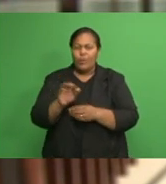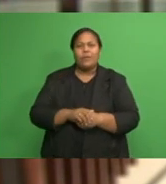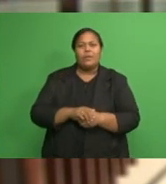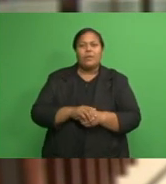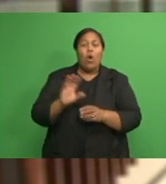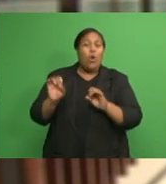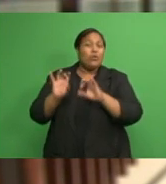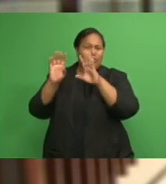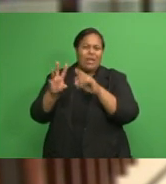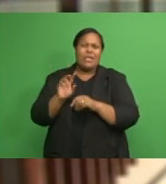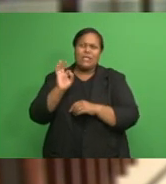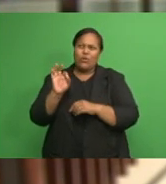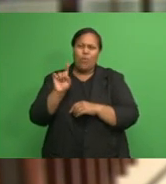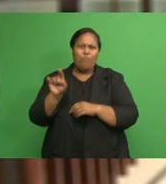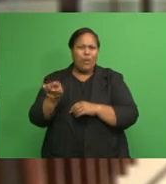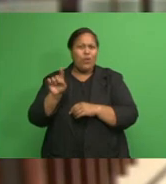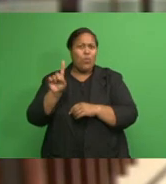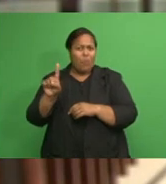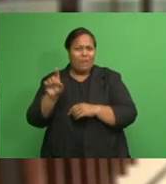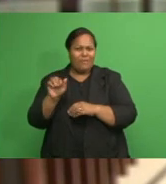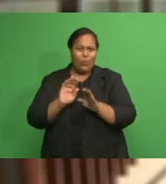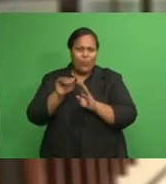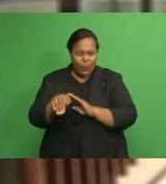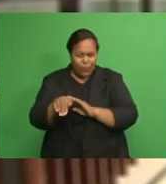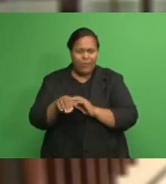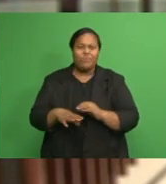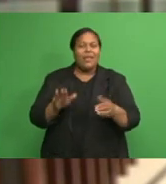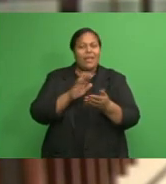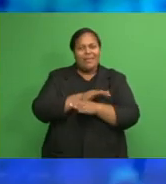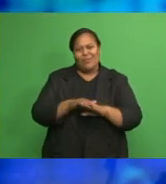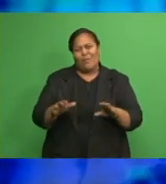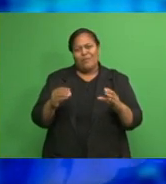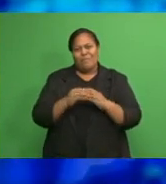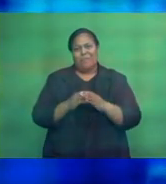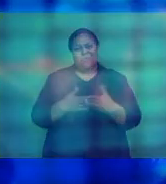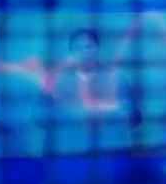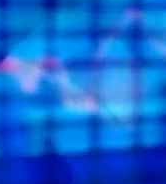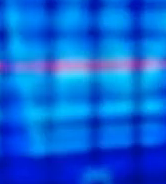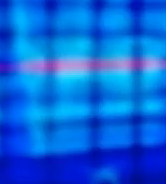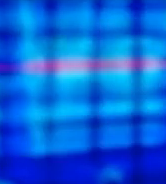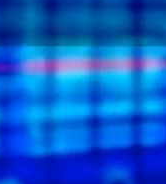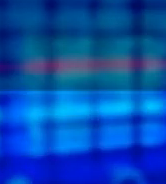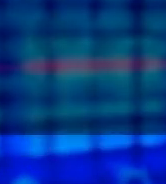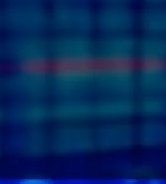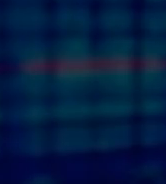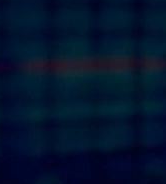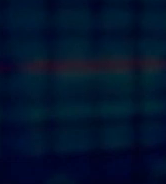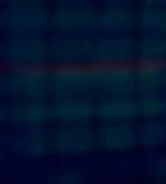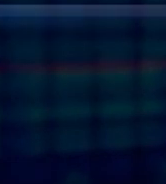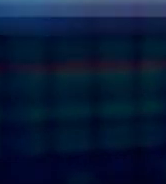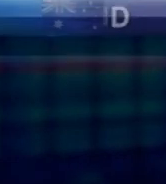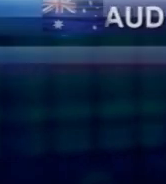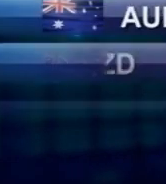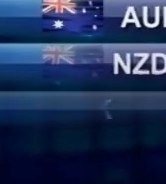up 0.1%. And that's all from HFC Bank for now. Vinaka. Turning to today's local exchange rates as set